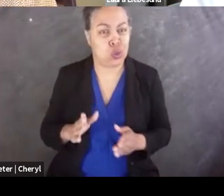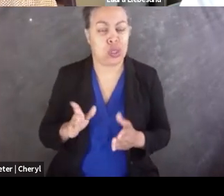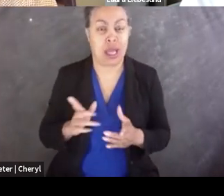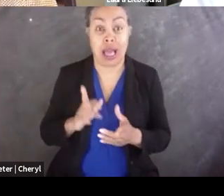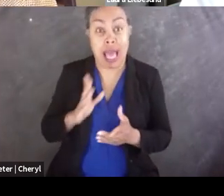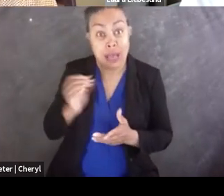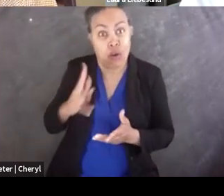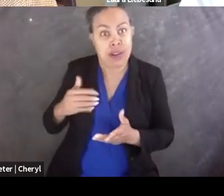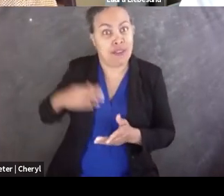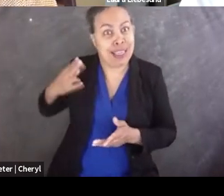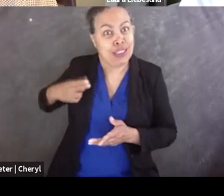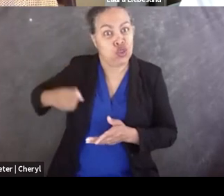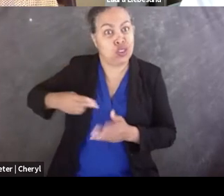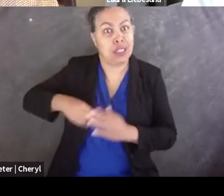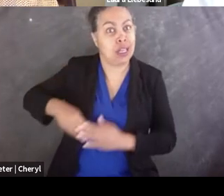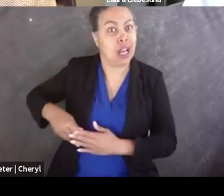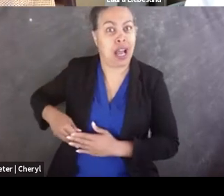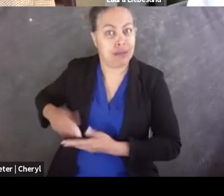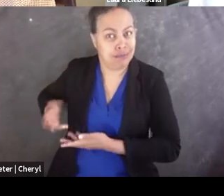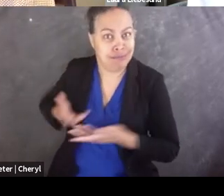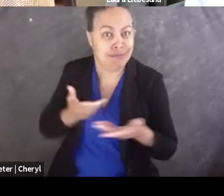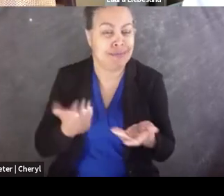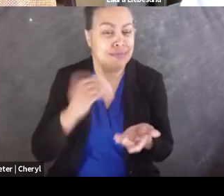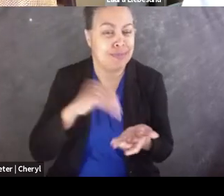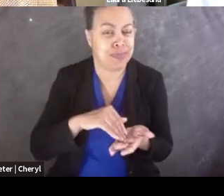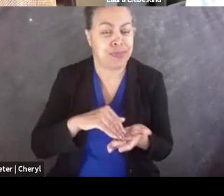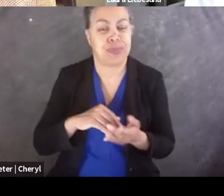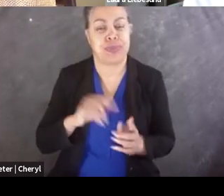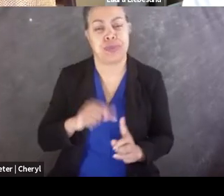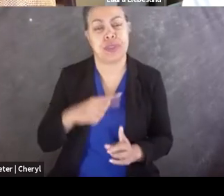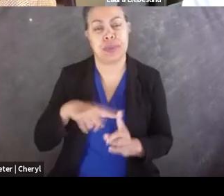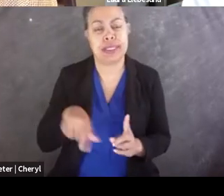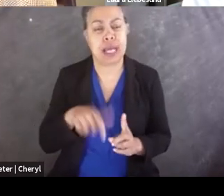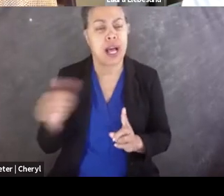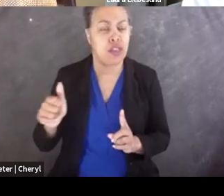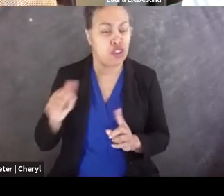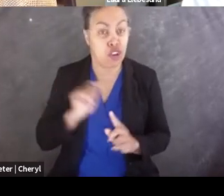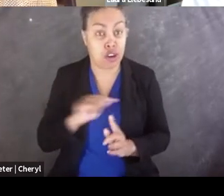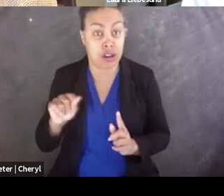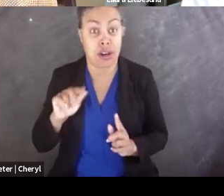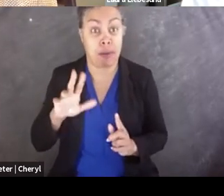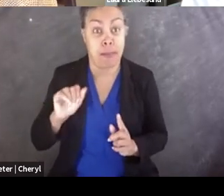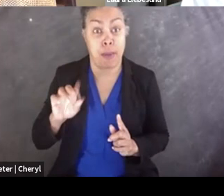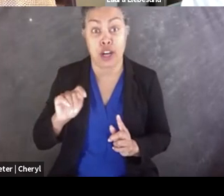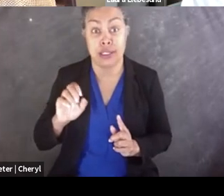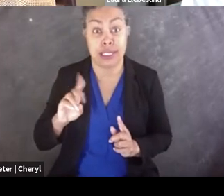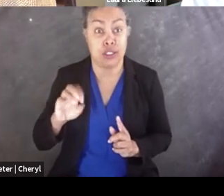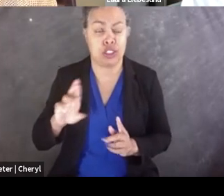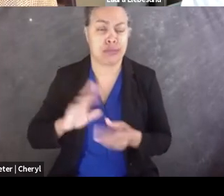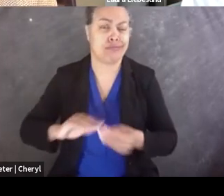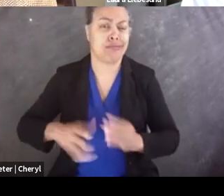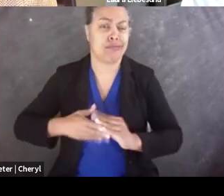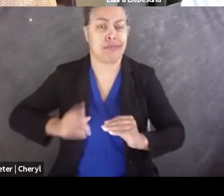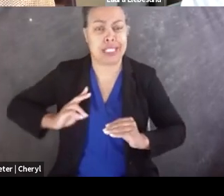history. And so he and other bartenders really started recovering these stories, and they're the ones that were telling these histories of